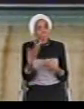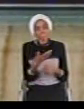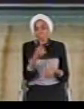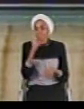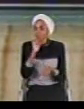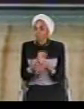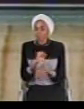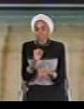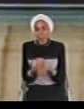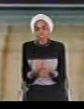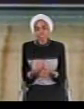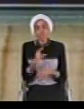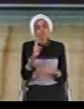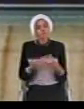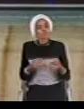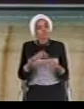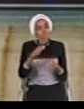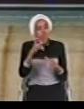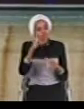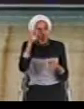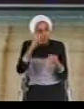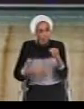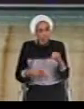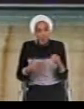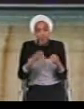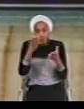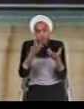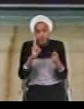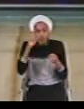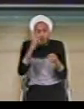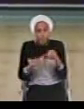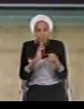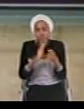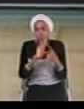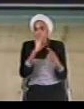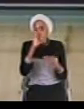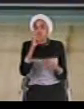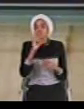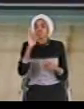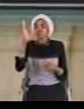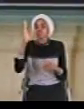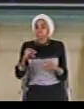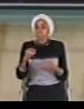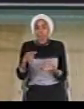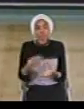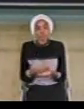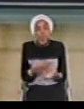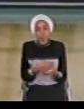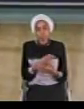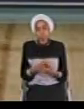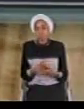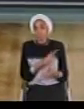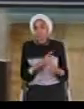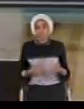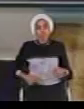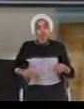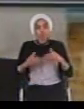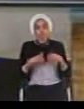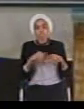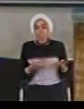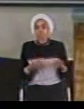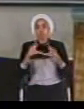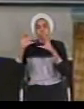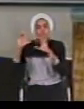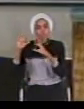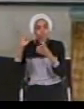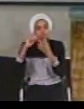works. What do you want your end to be? You're a preacher of the gospel. The Lord has committed to